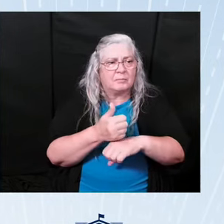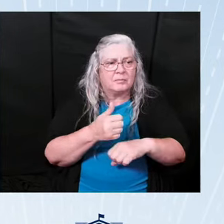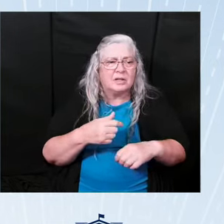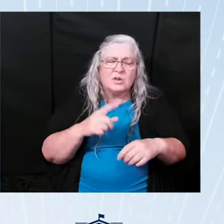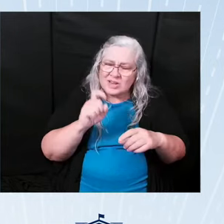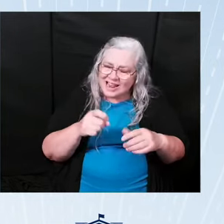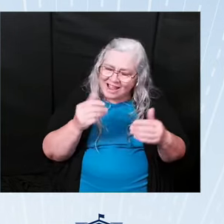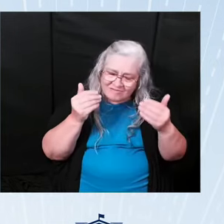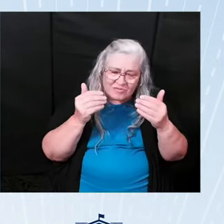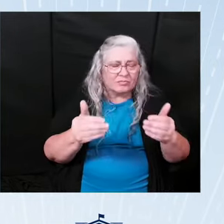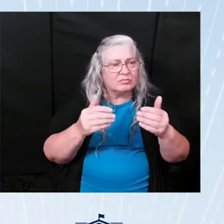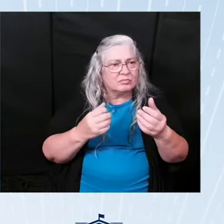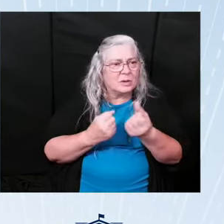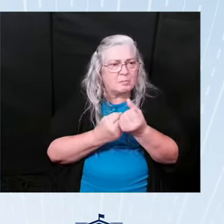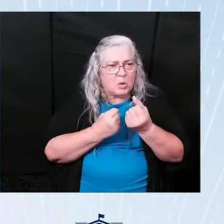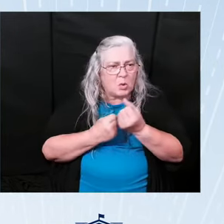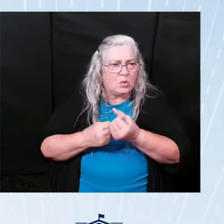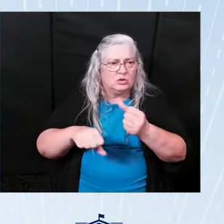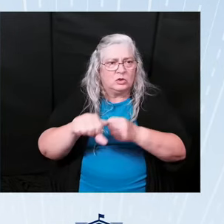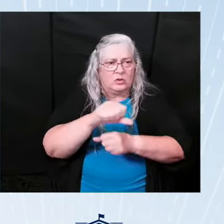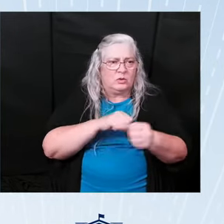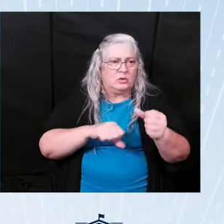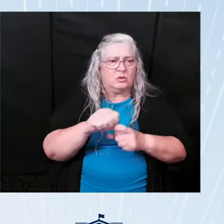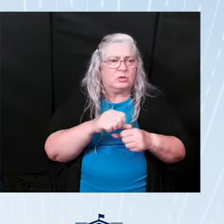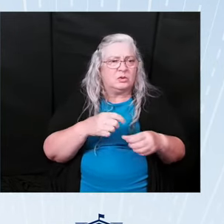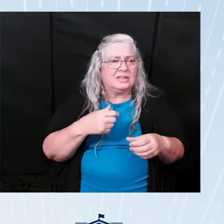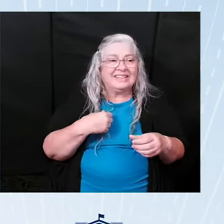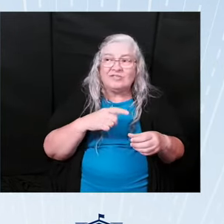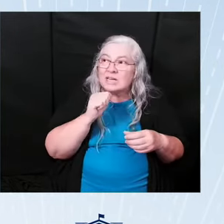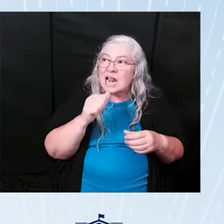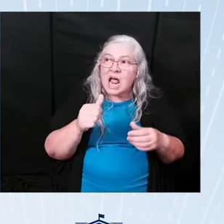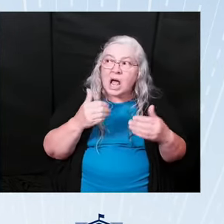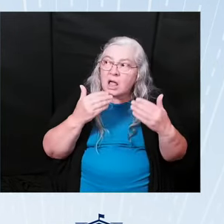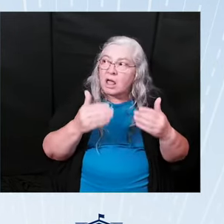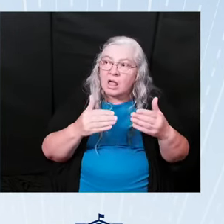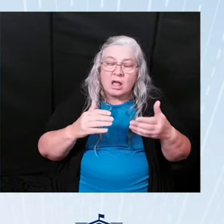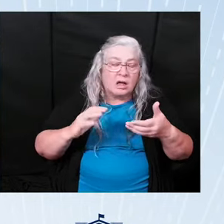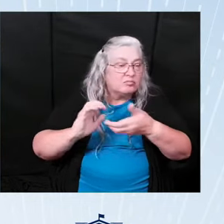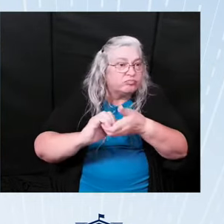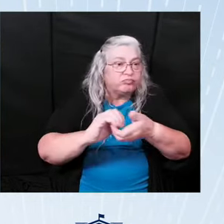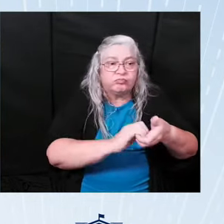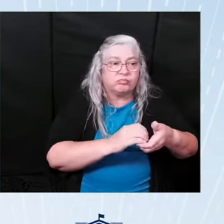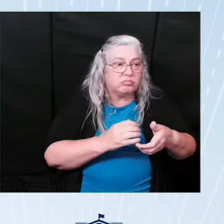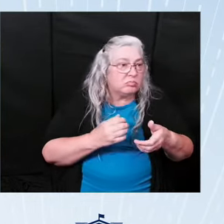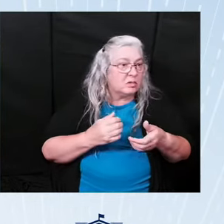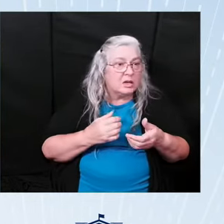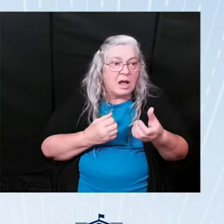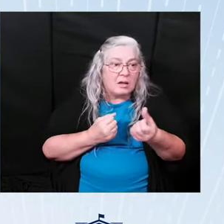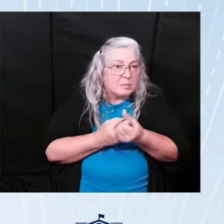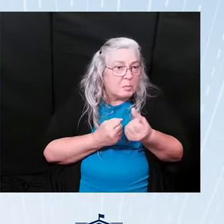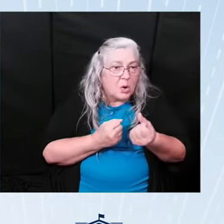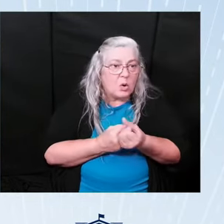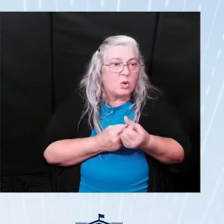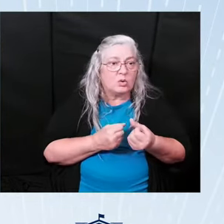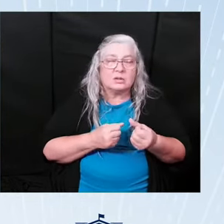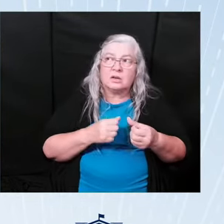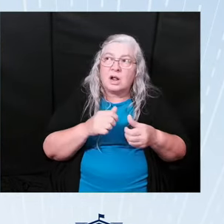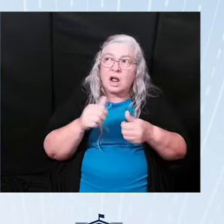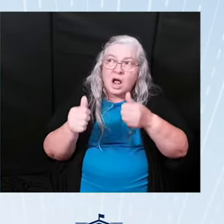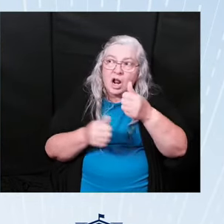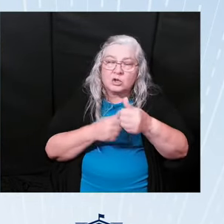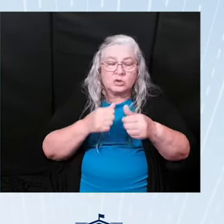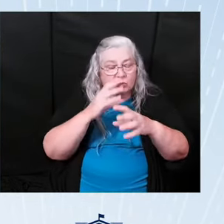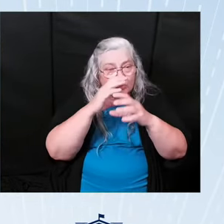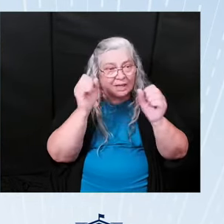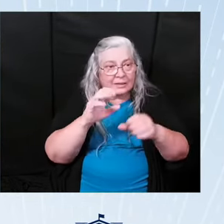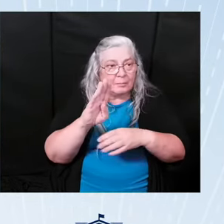behind. And under his leadership, we're building an economy, as you've heard many times, from the bottom up and the middle out, specifically not the top